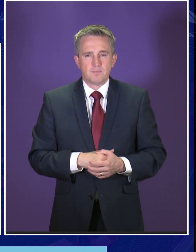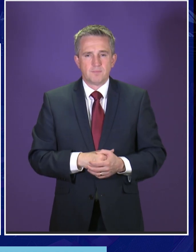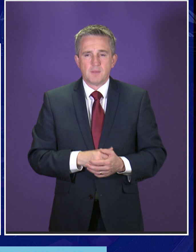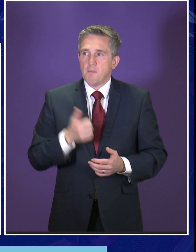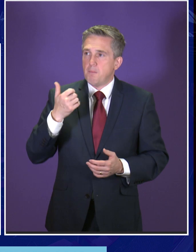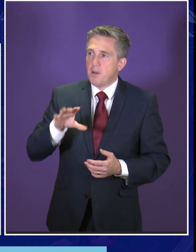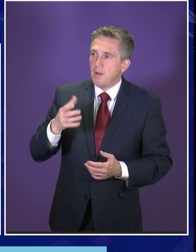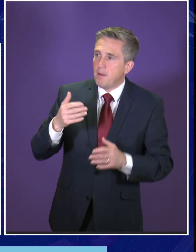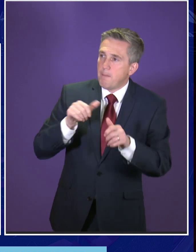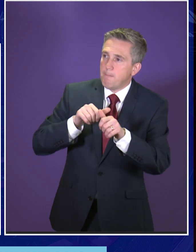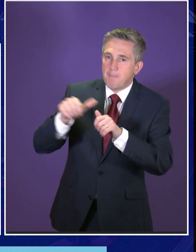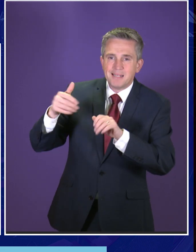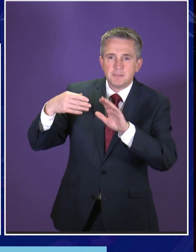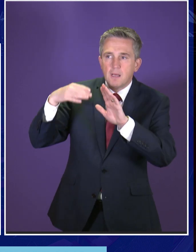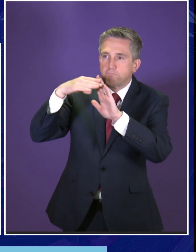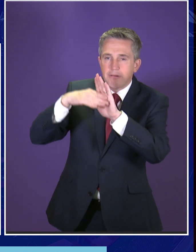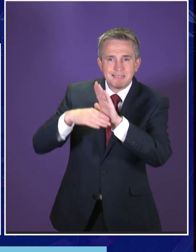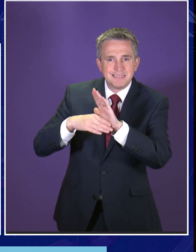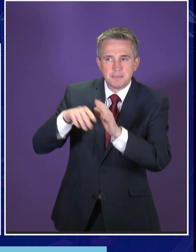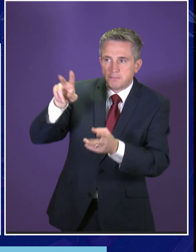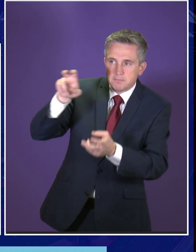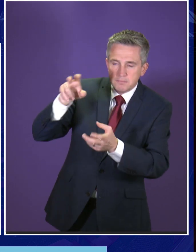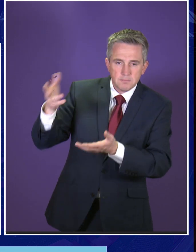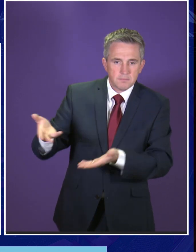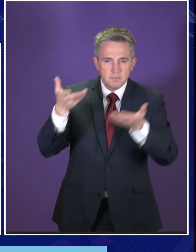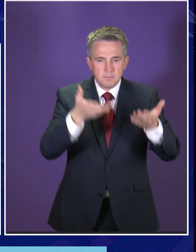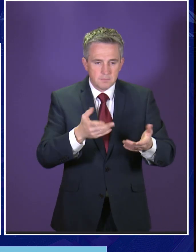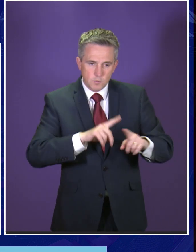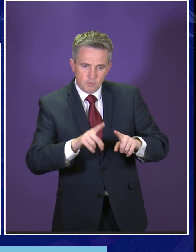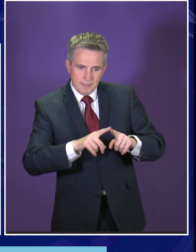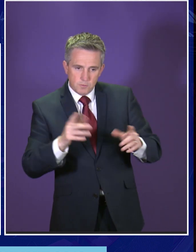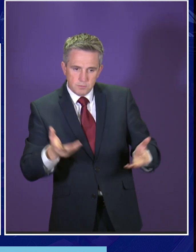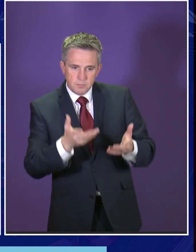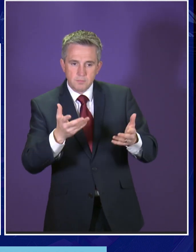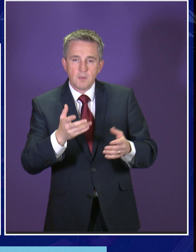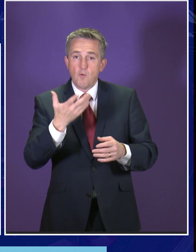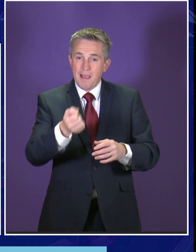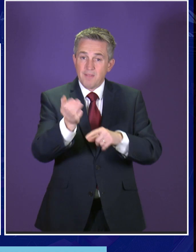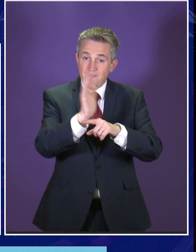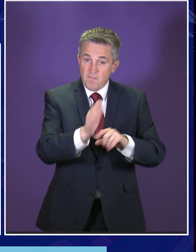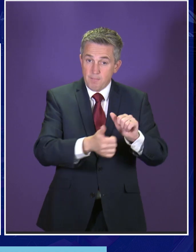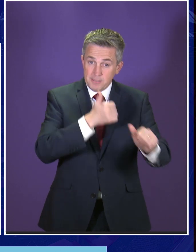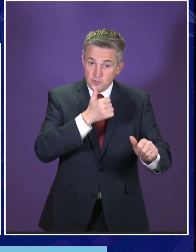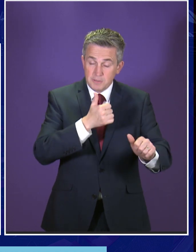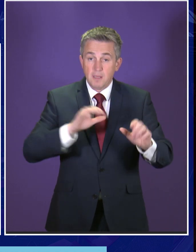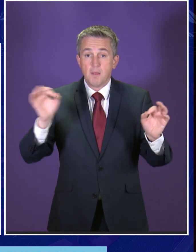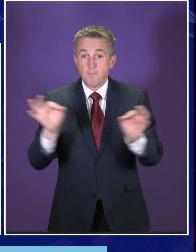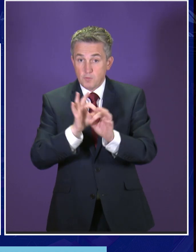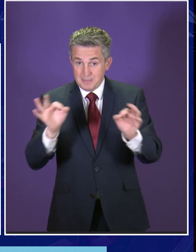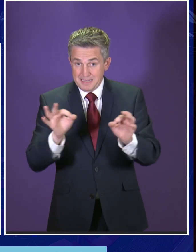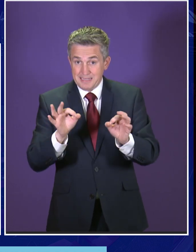best practices can be drawn from living human treasures, the film industry, the music